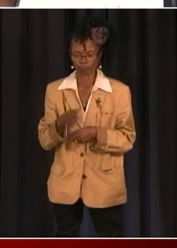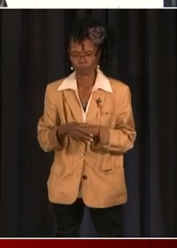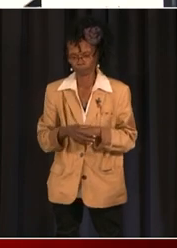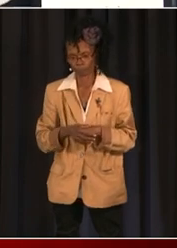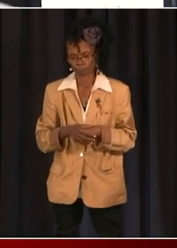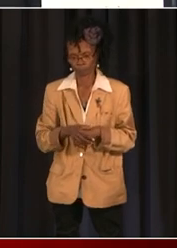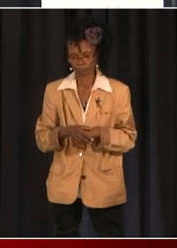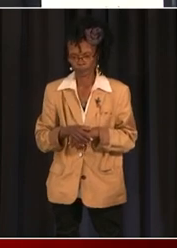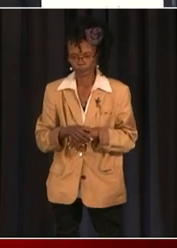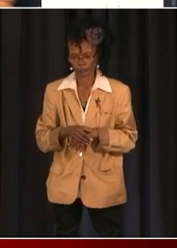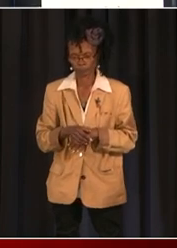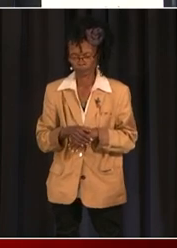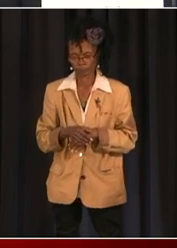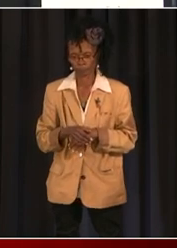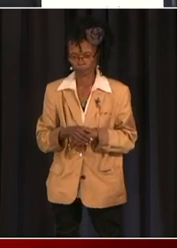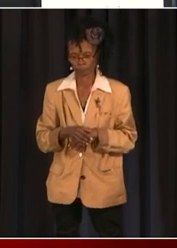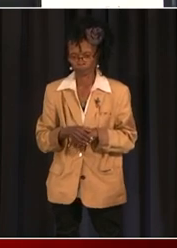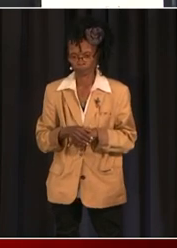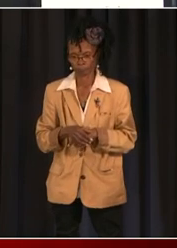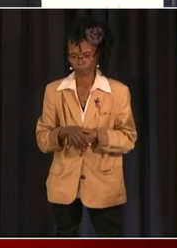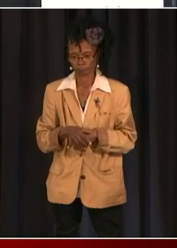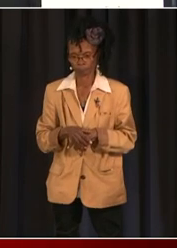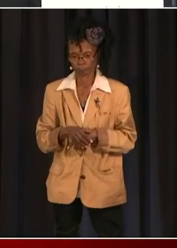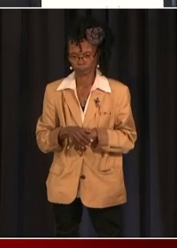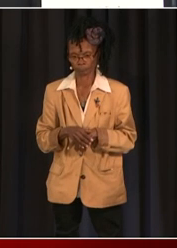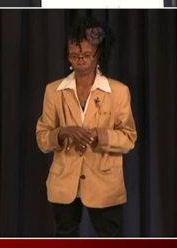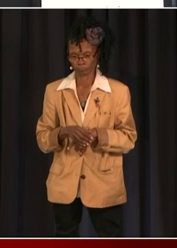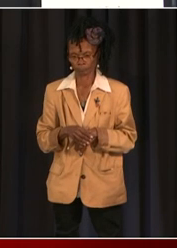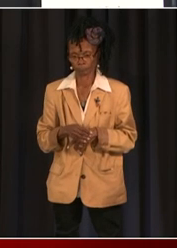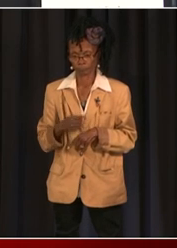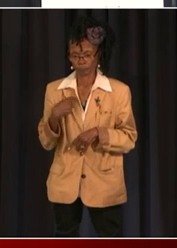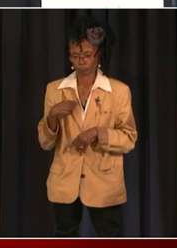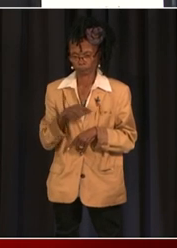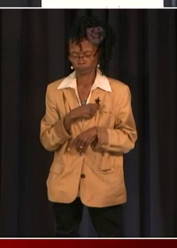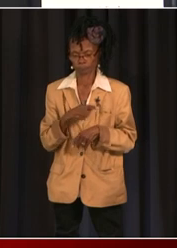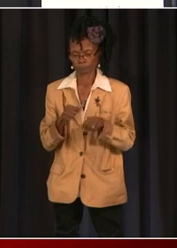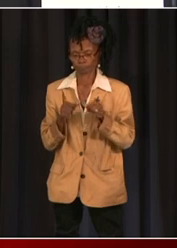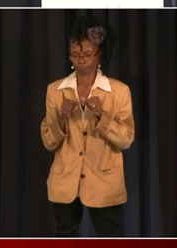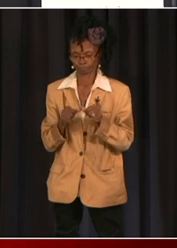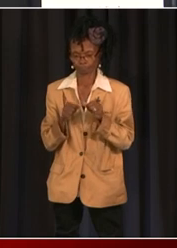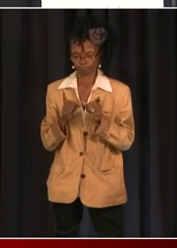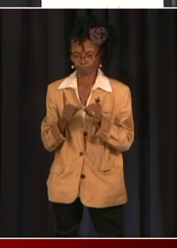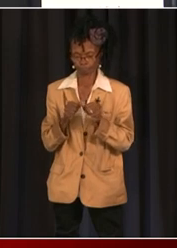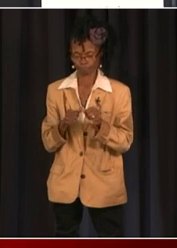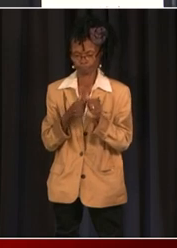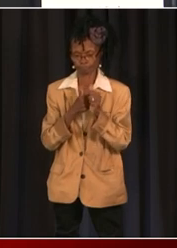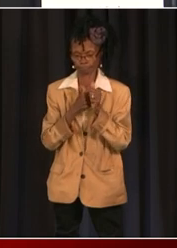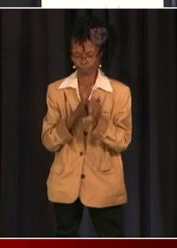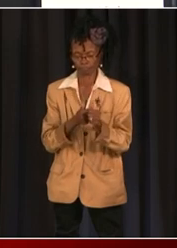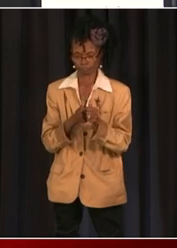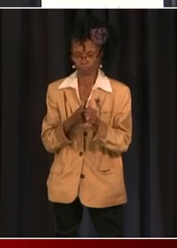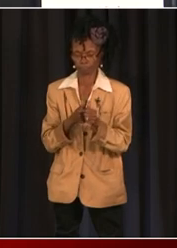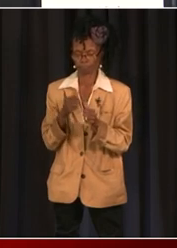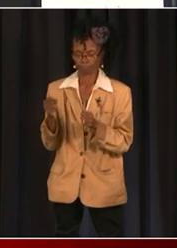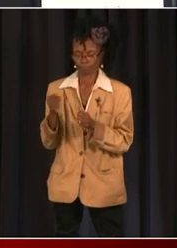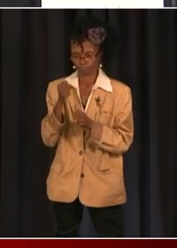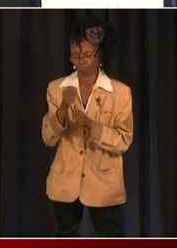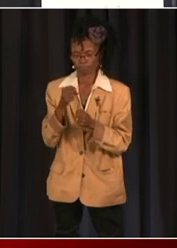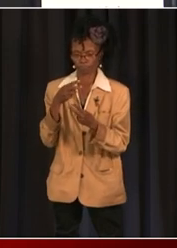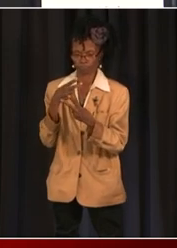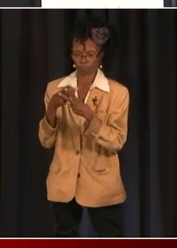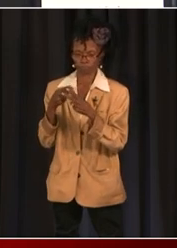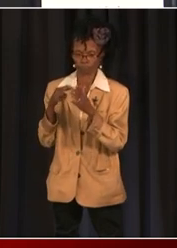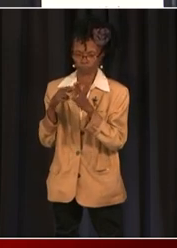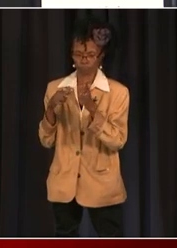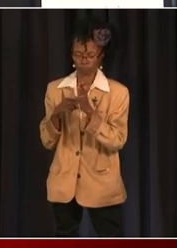or on a campus. We are continuing to follow our quarantine protocols in alignment with DC Health